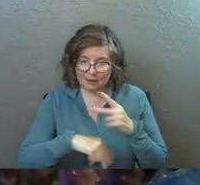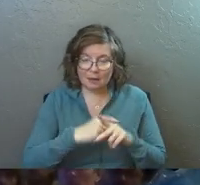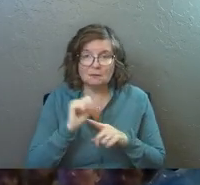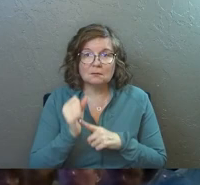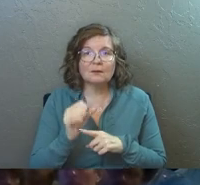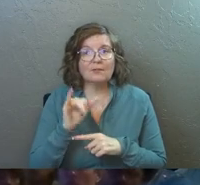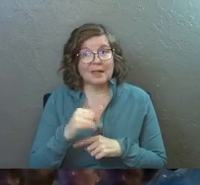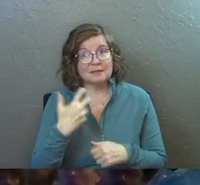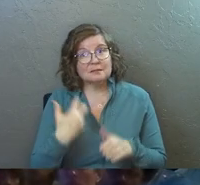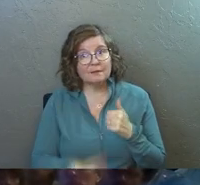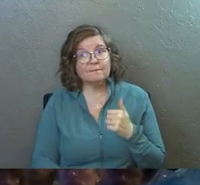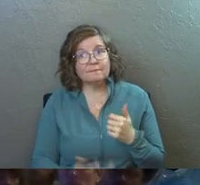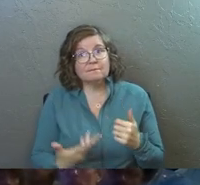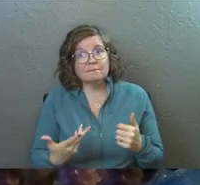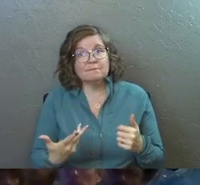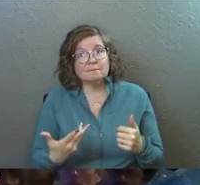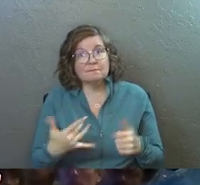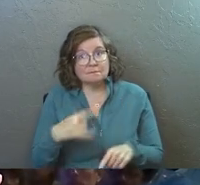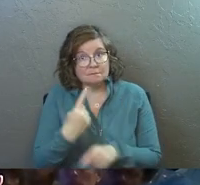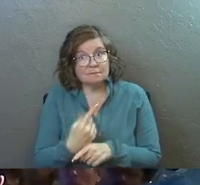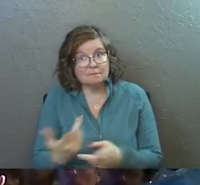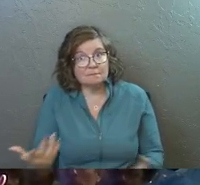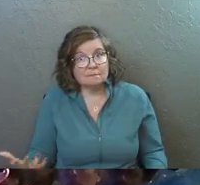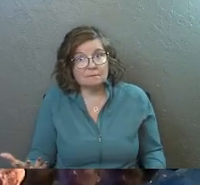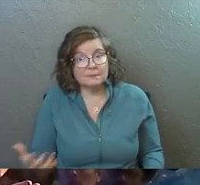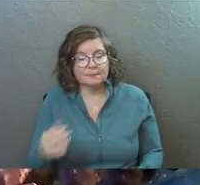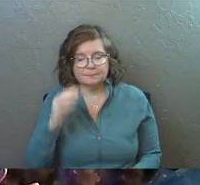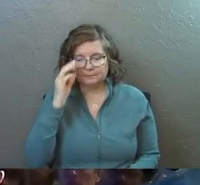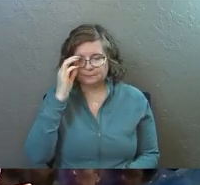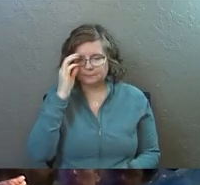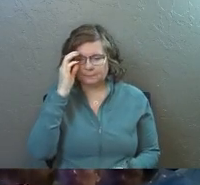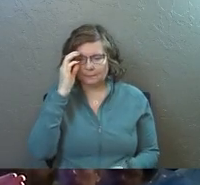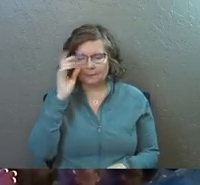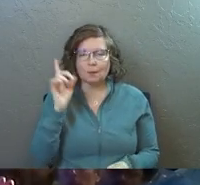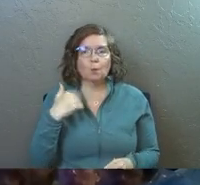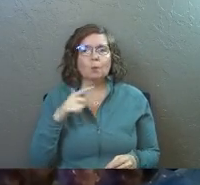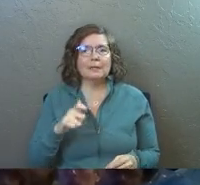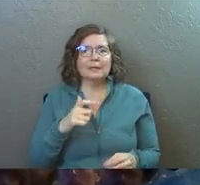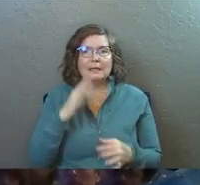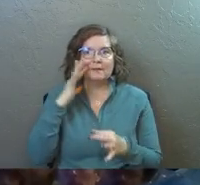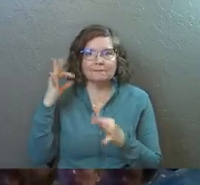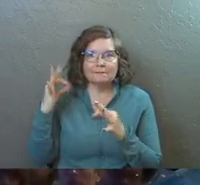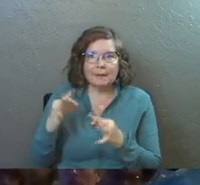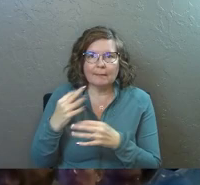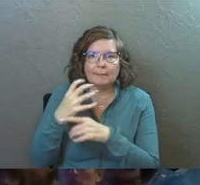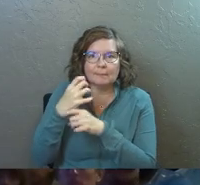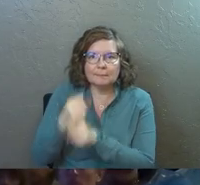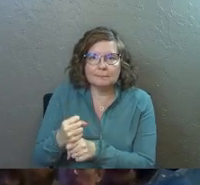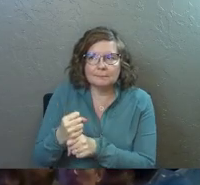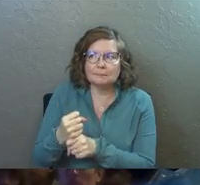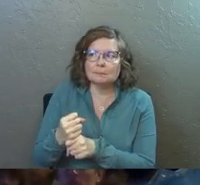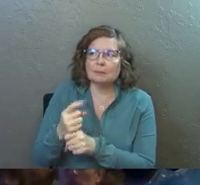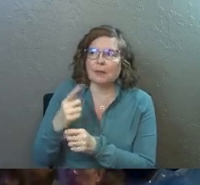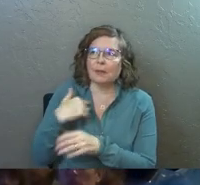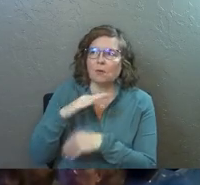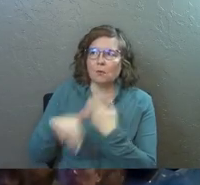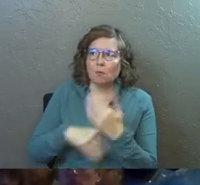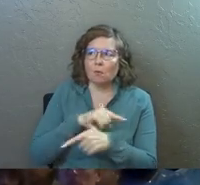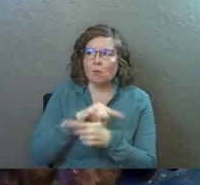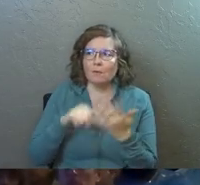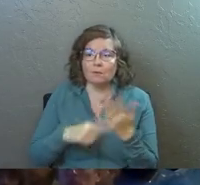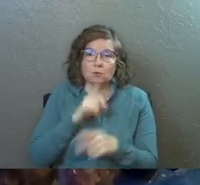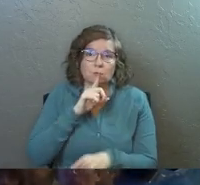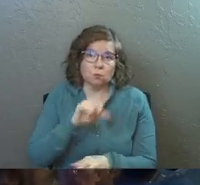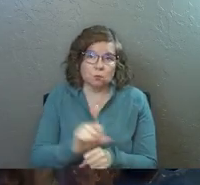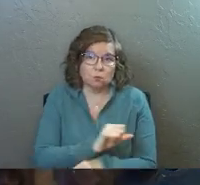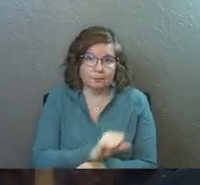of spot? That's a tough spot to be, yes? It's a spot where we need faith to believe that all of this is